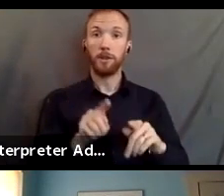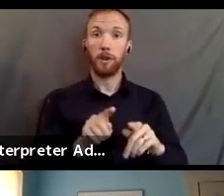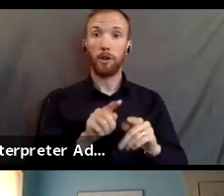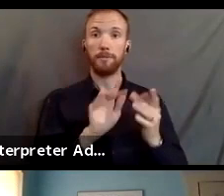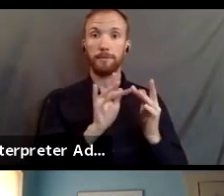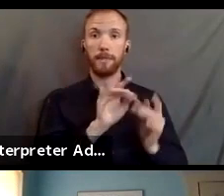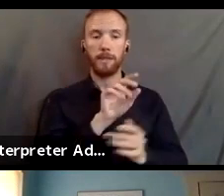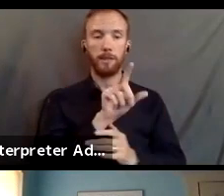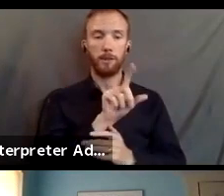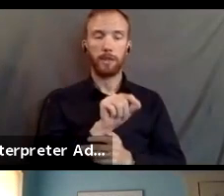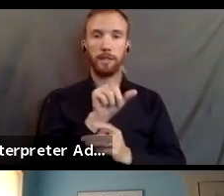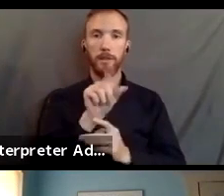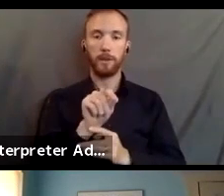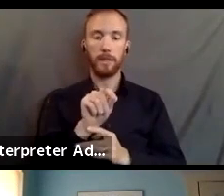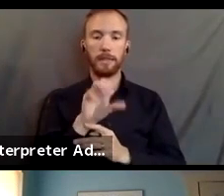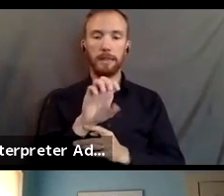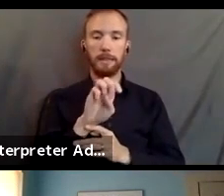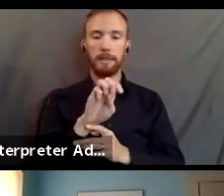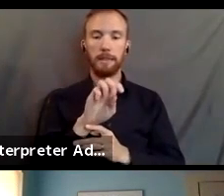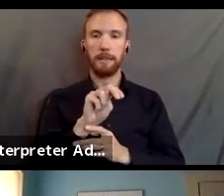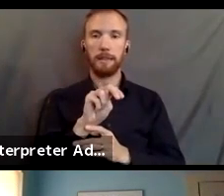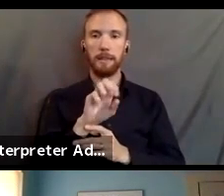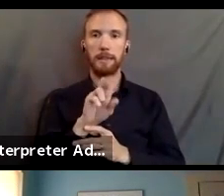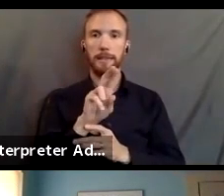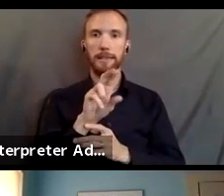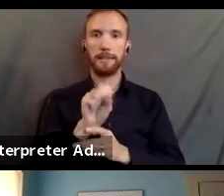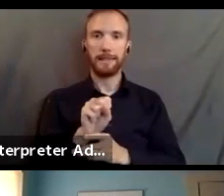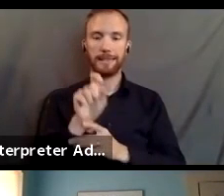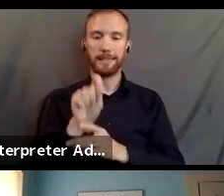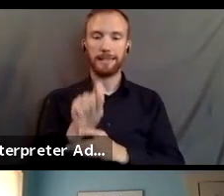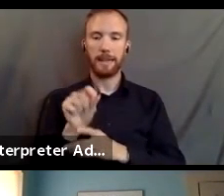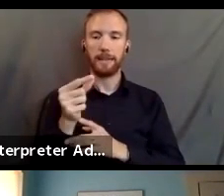census.gov that's 2020